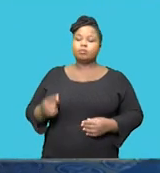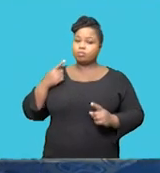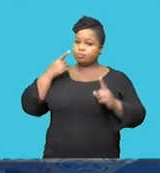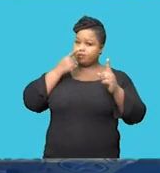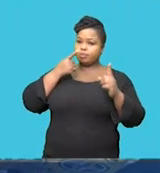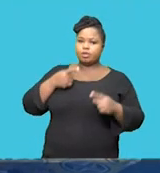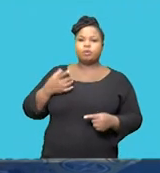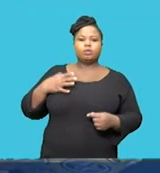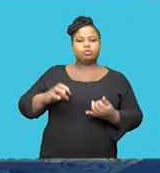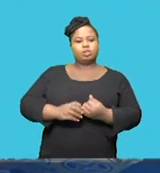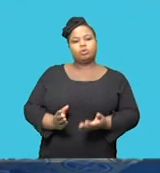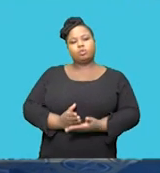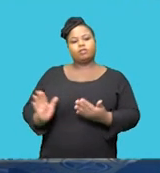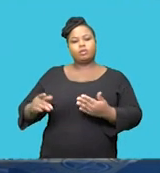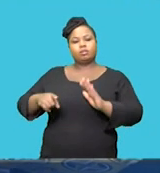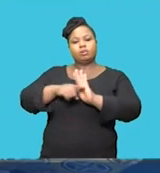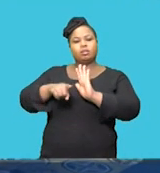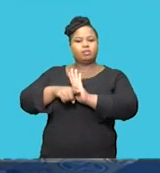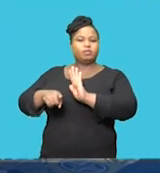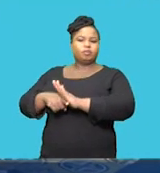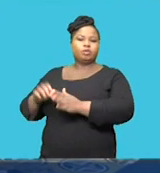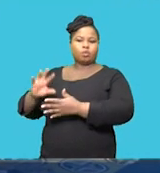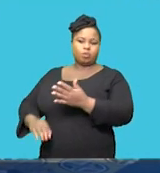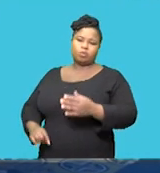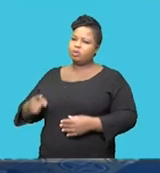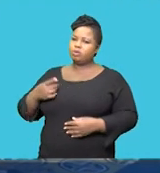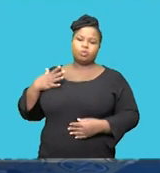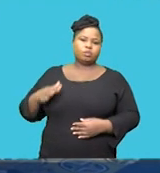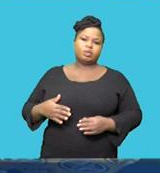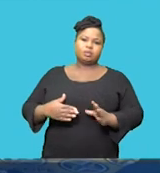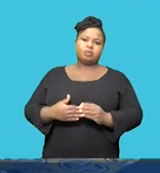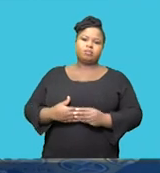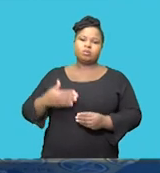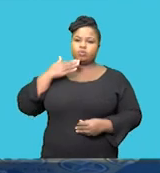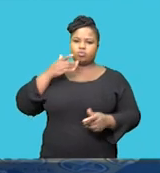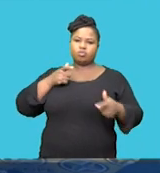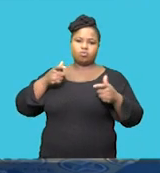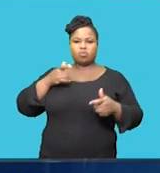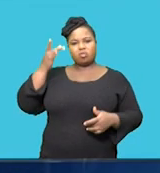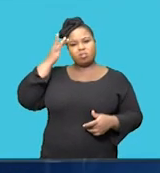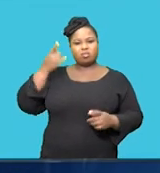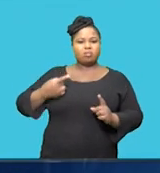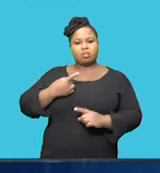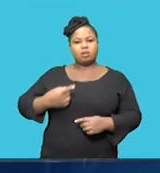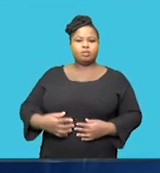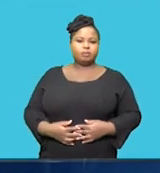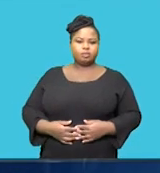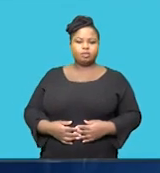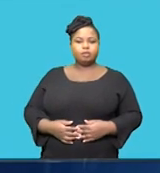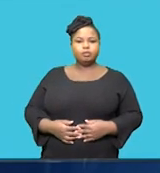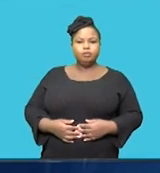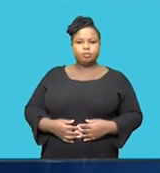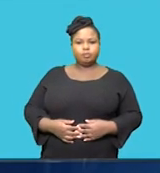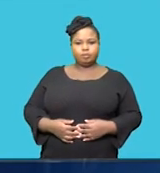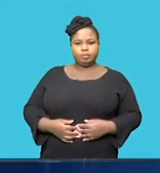kukushenxisa endleleni konke okunganqalanga kuba abafuni malungu aziphethe gwenxa. If you have